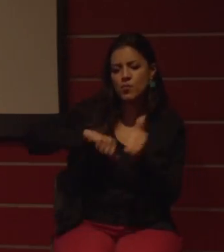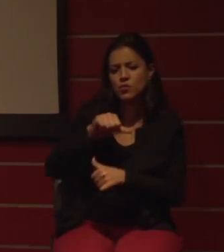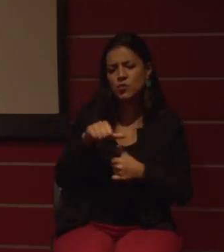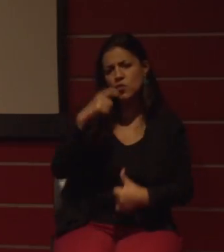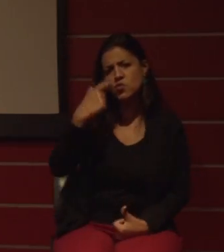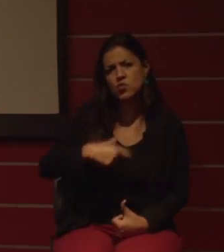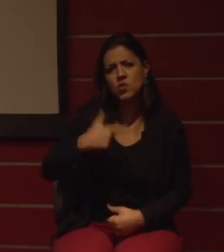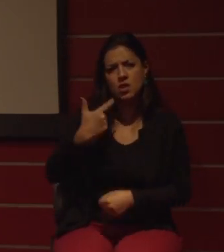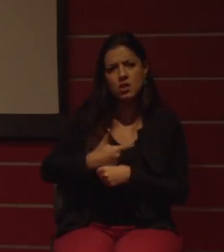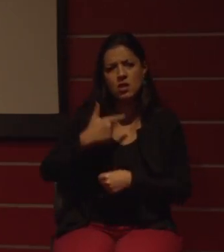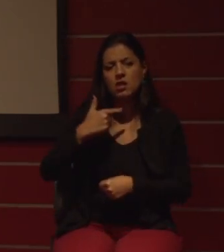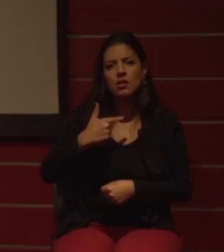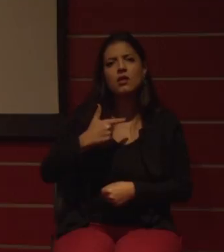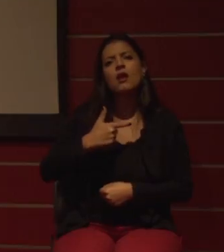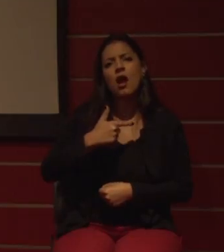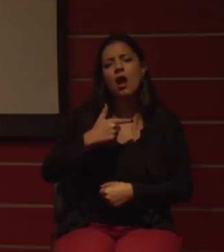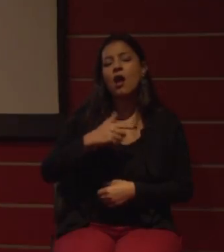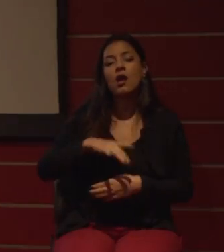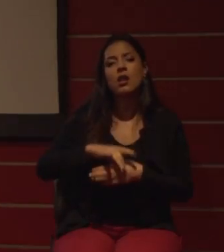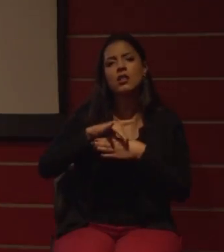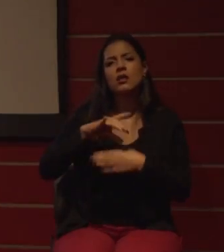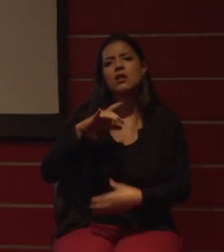raivoso n